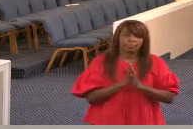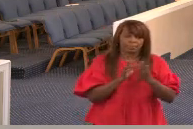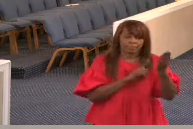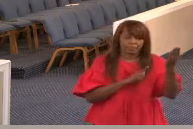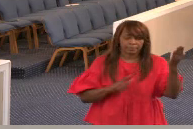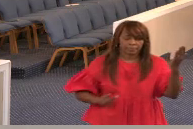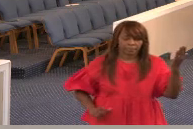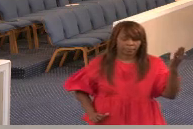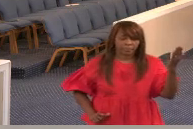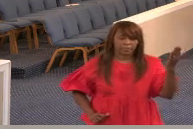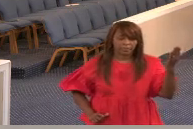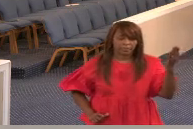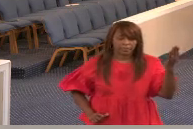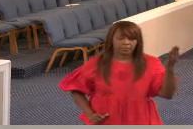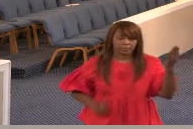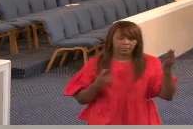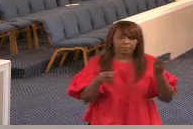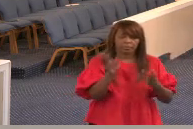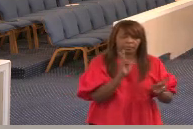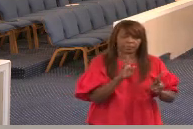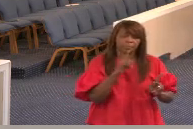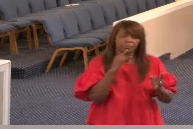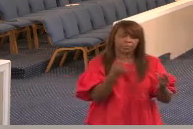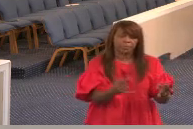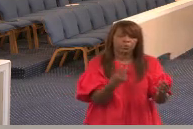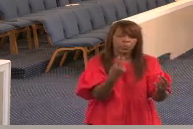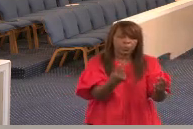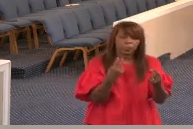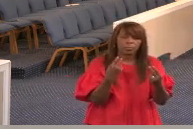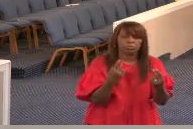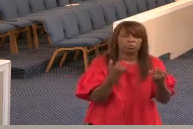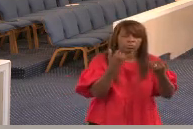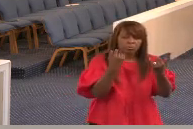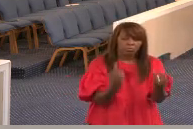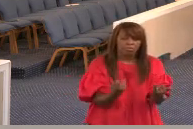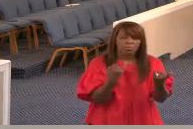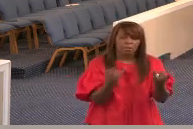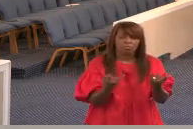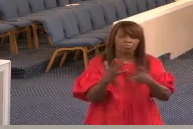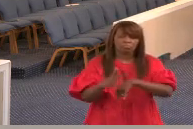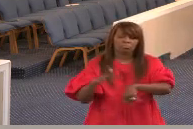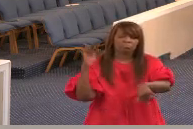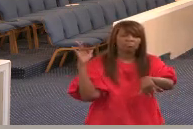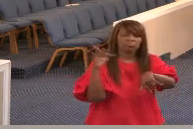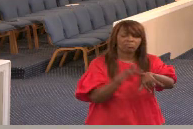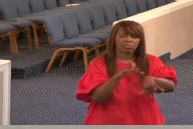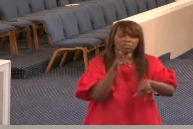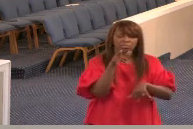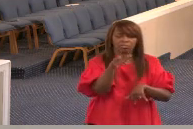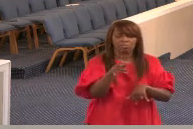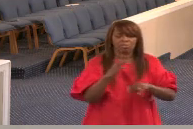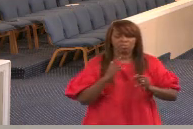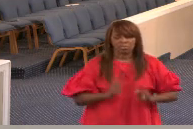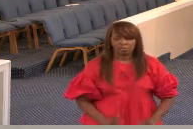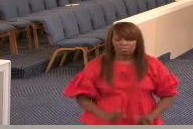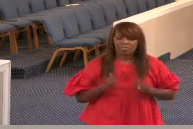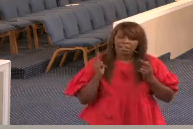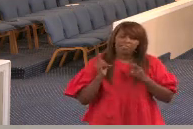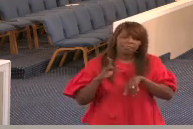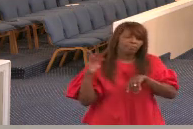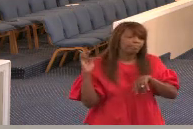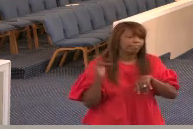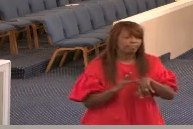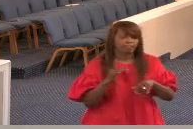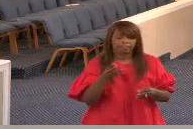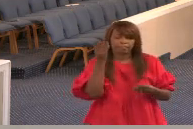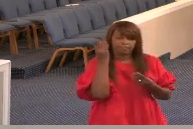Lord, for those who are under the sound of my voice, right now, touch them. Move on their life.